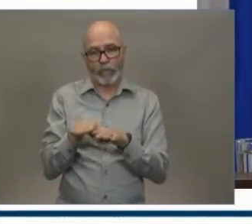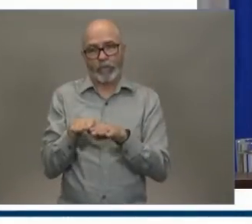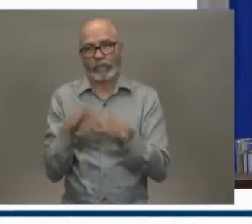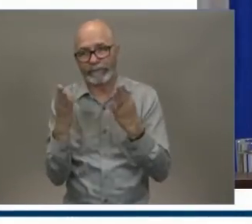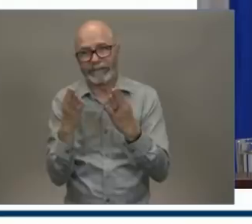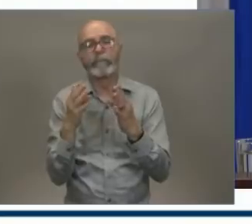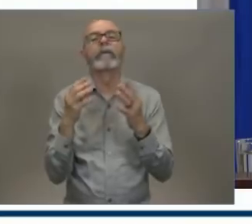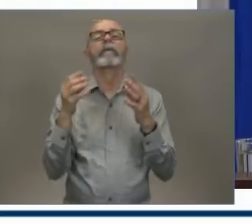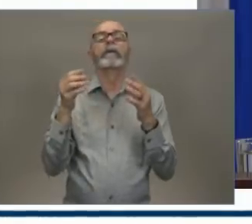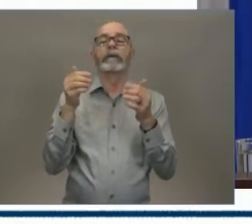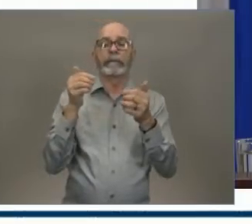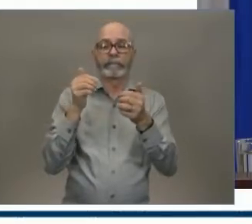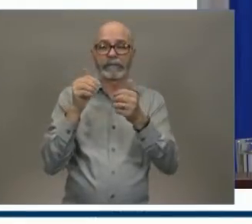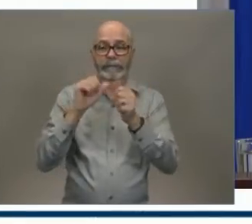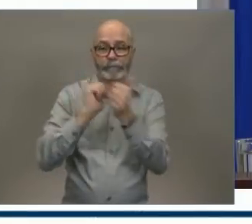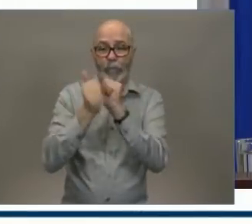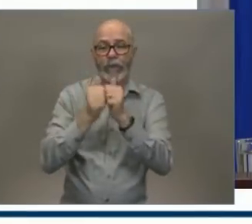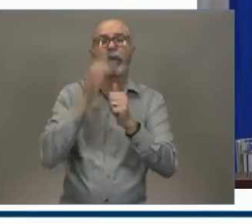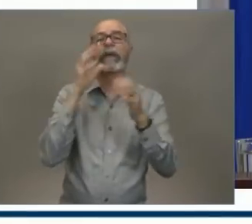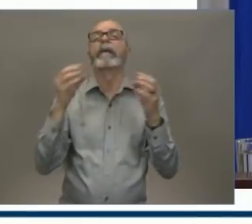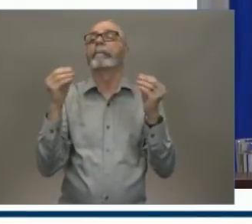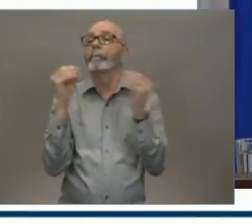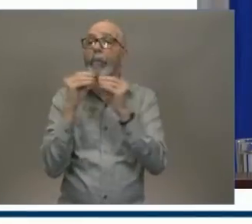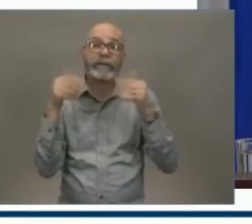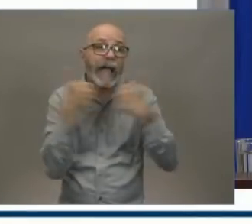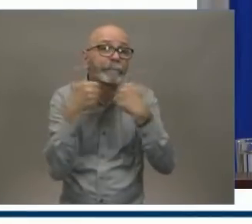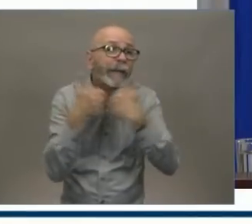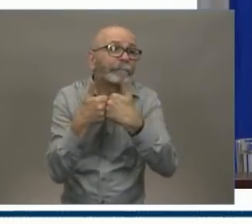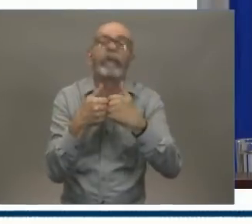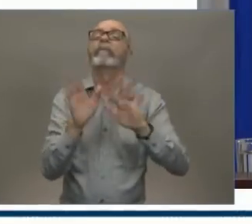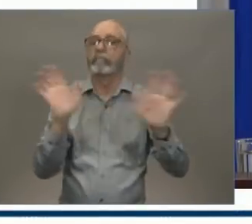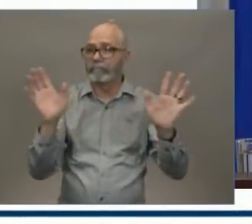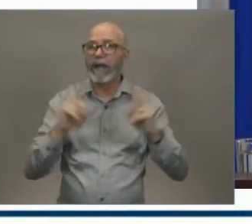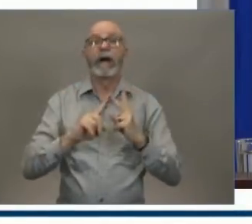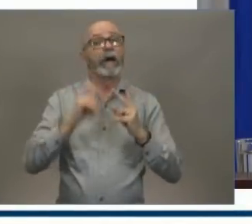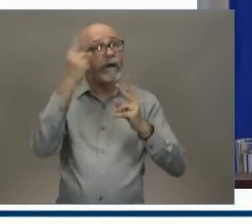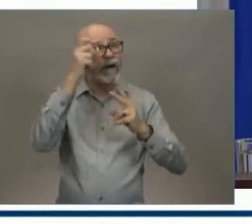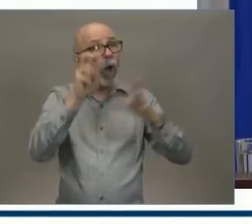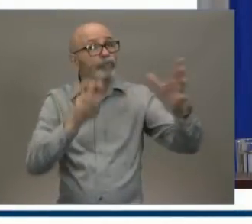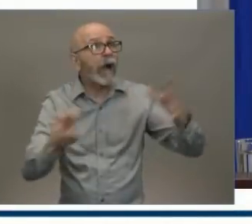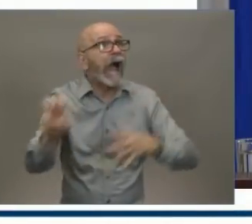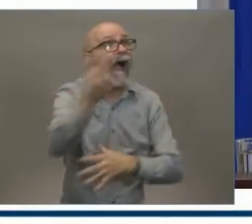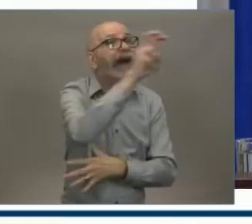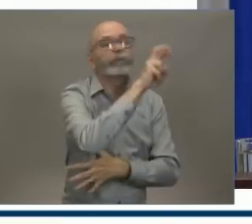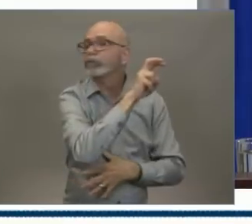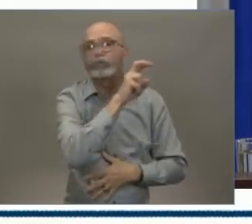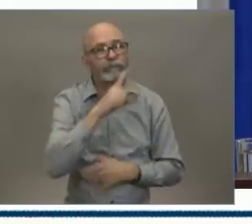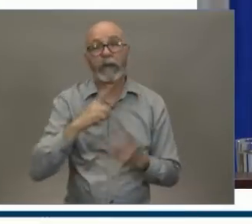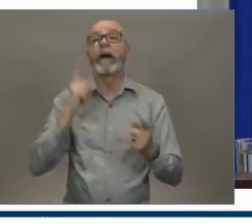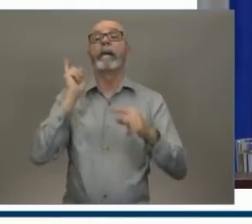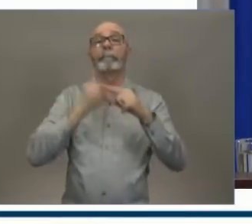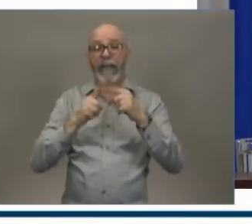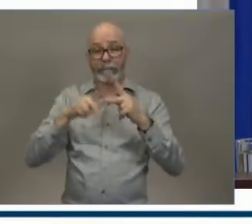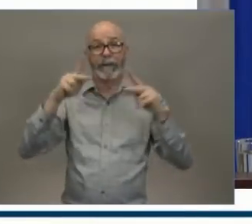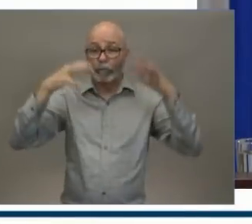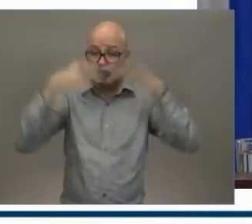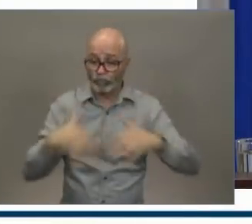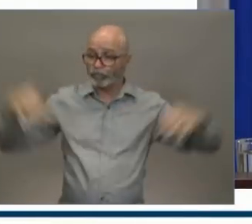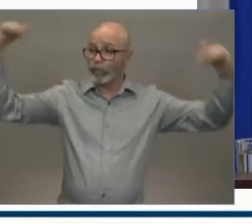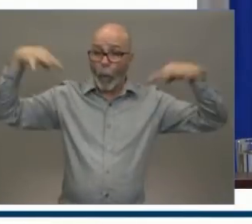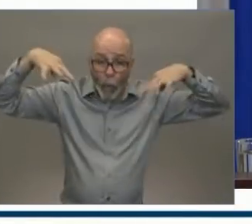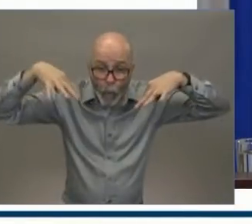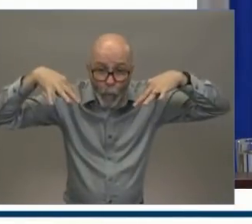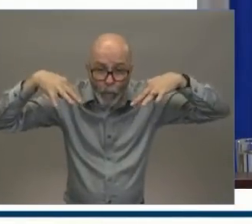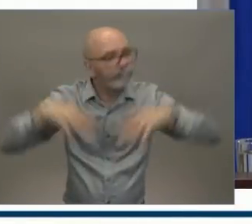limited travel and no spectators. Non-sport teams and arts and theater performances can take place,